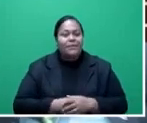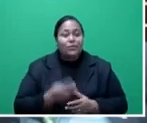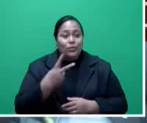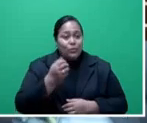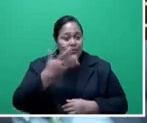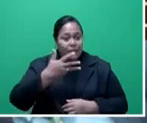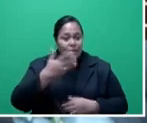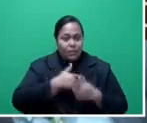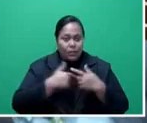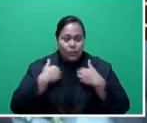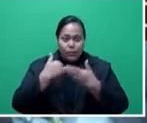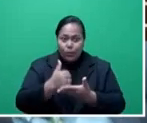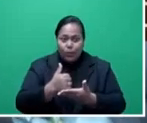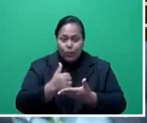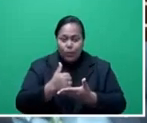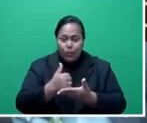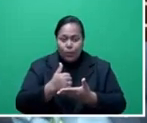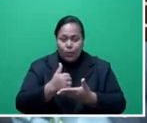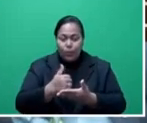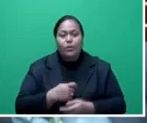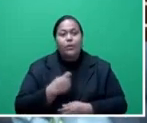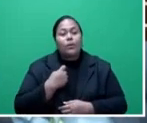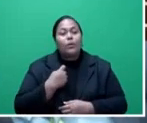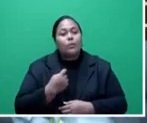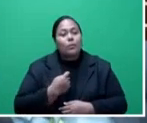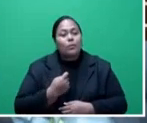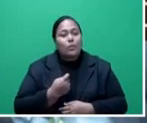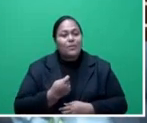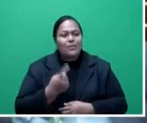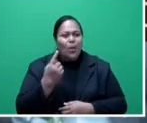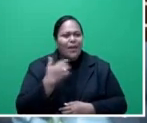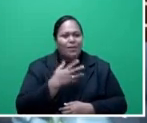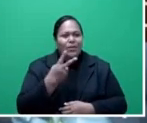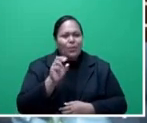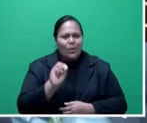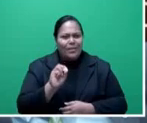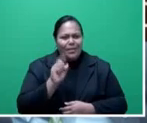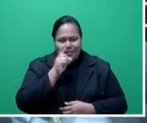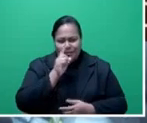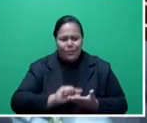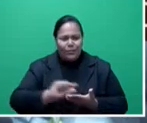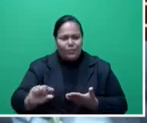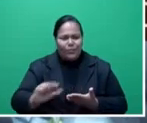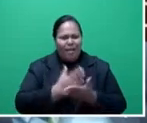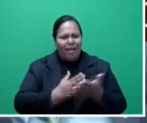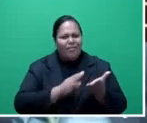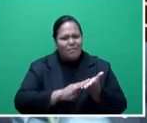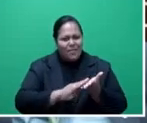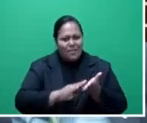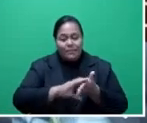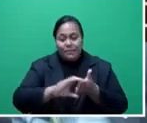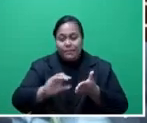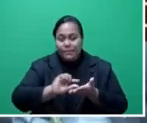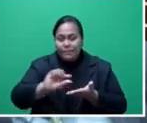we supported close to 120 recipients and paying out more than $500,000. And this has been another